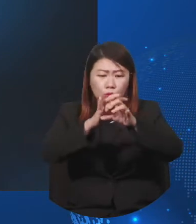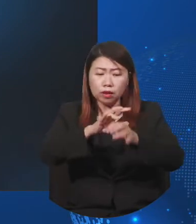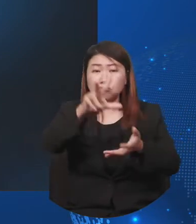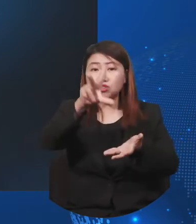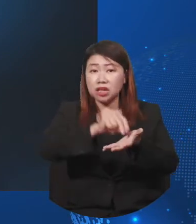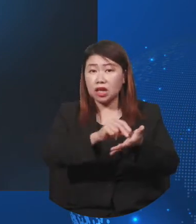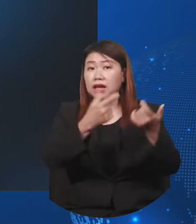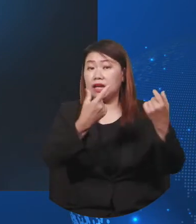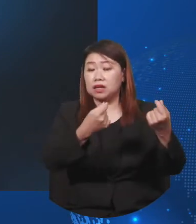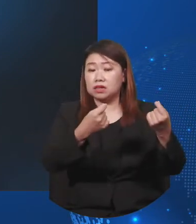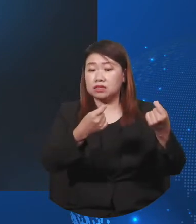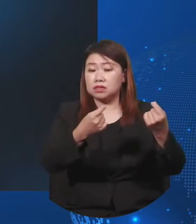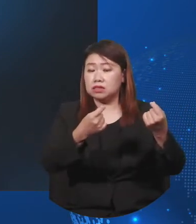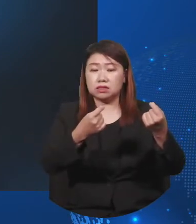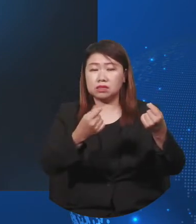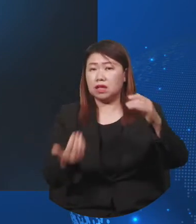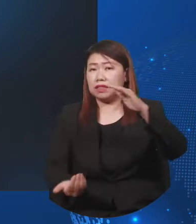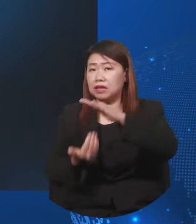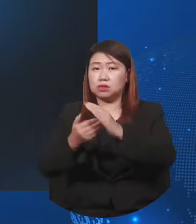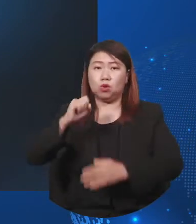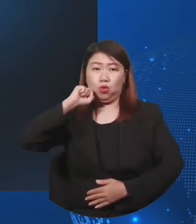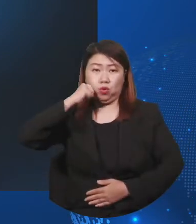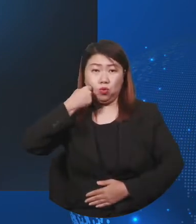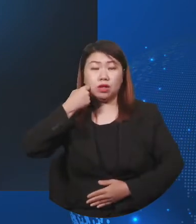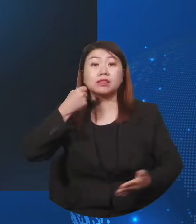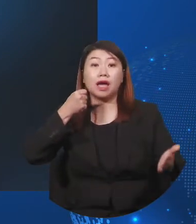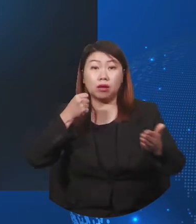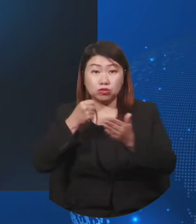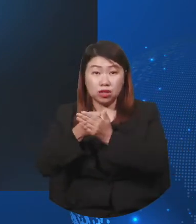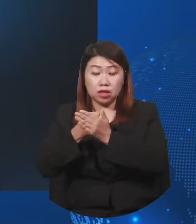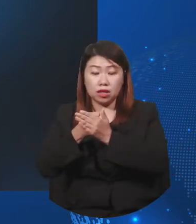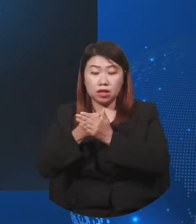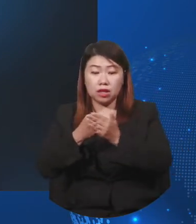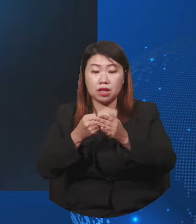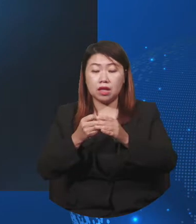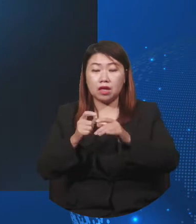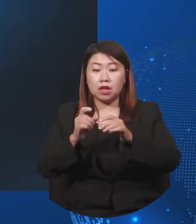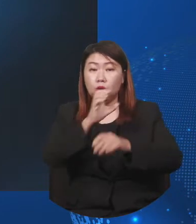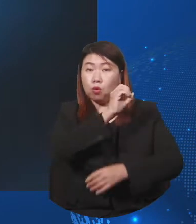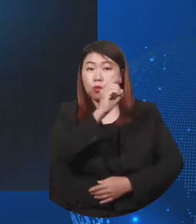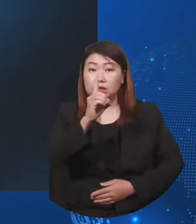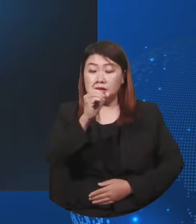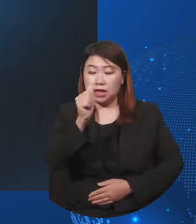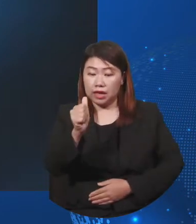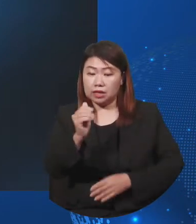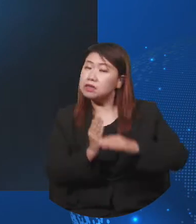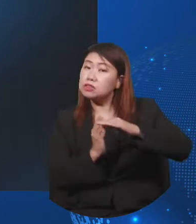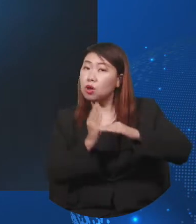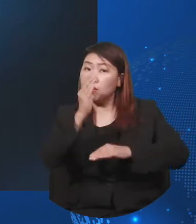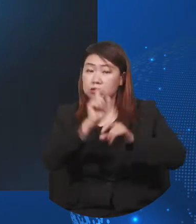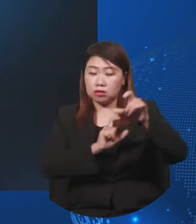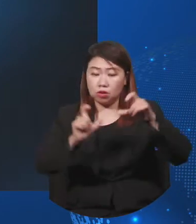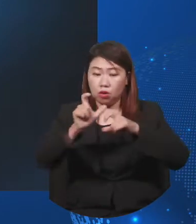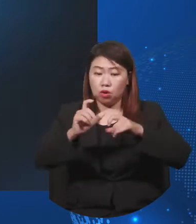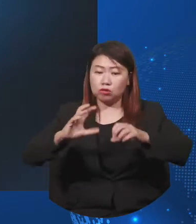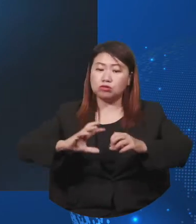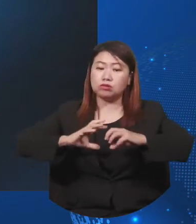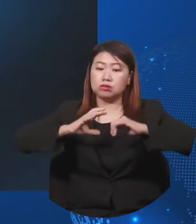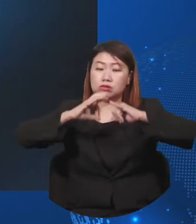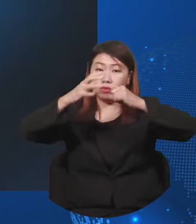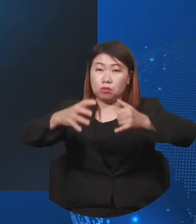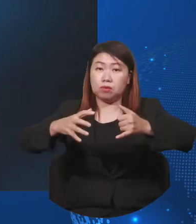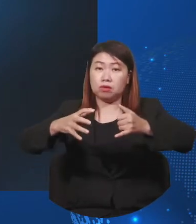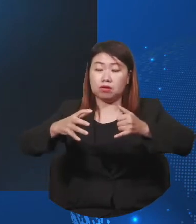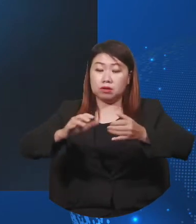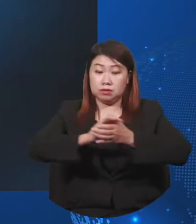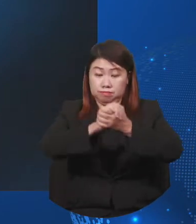to also search the lives beyond through a renewed inclusive global partnership for rays of hope. Within